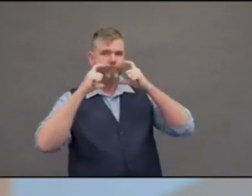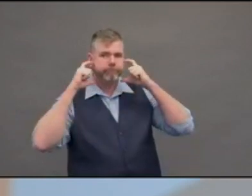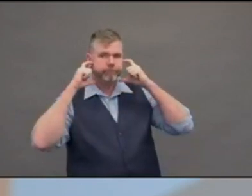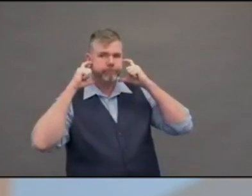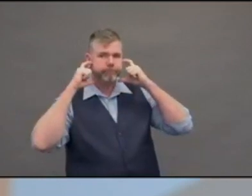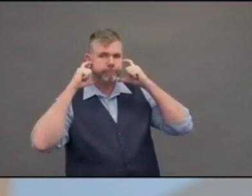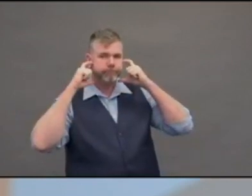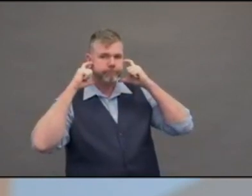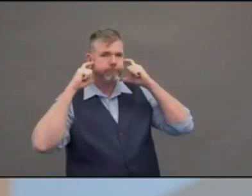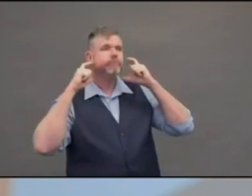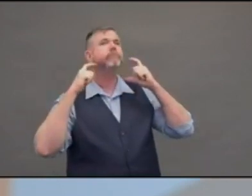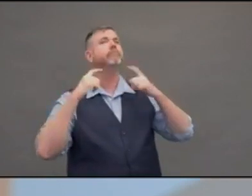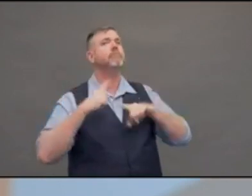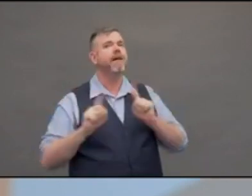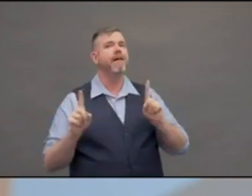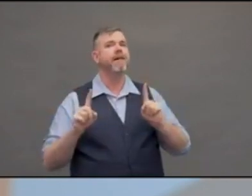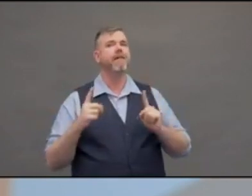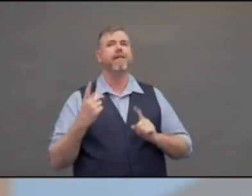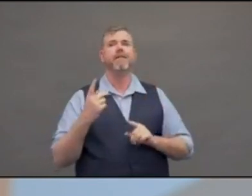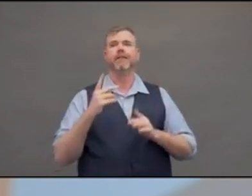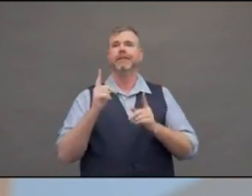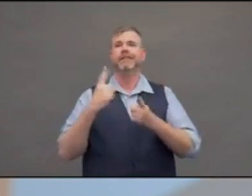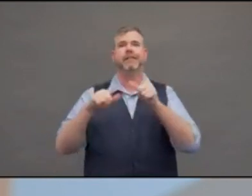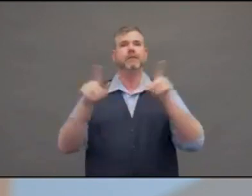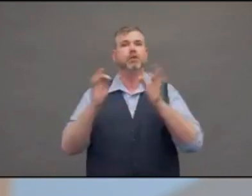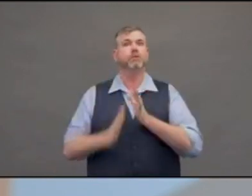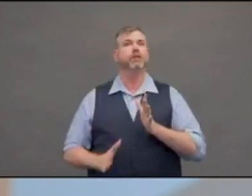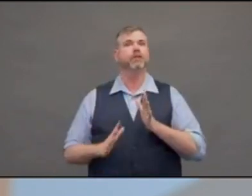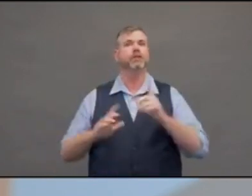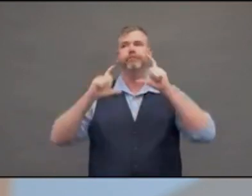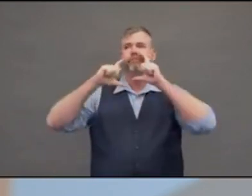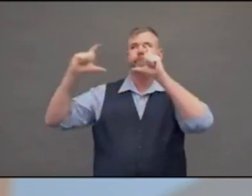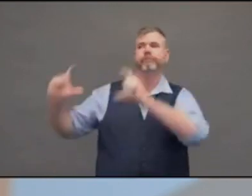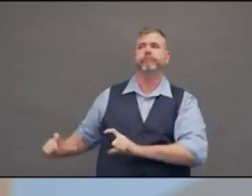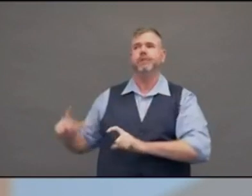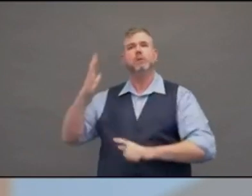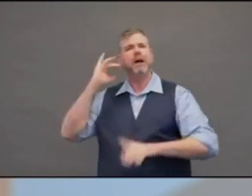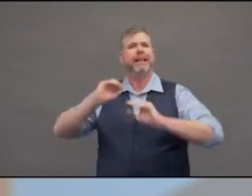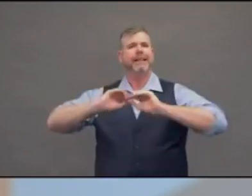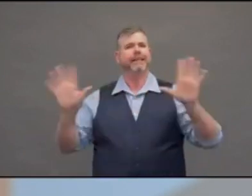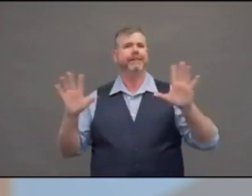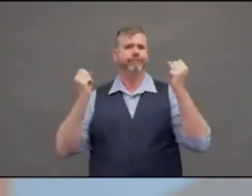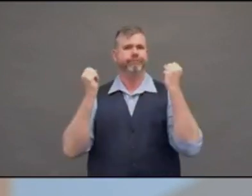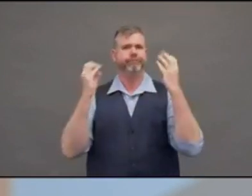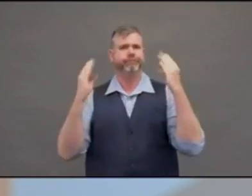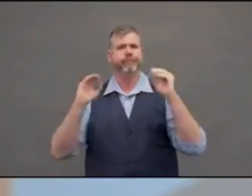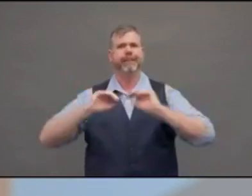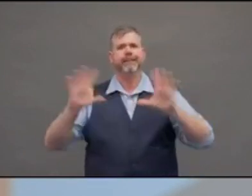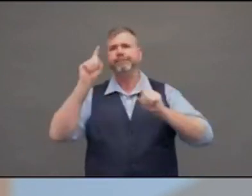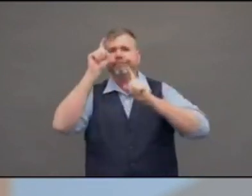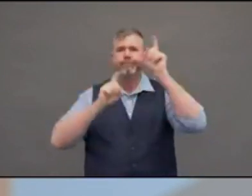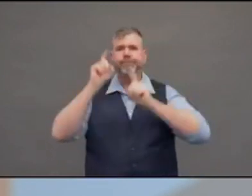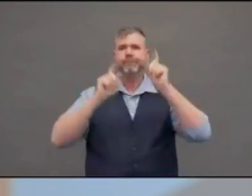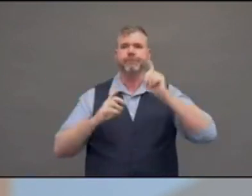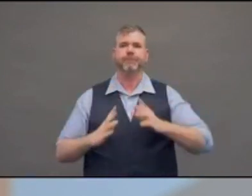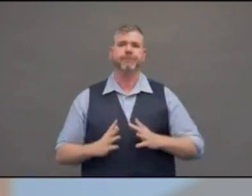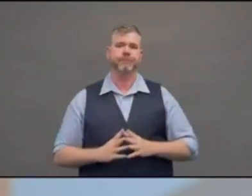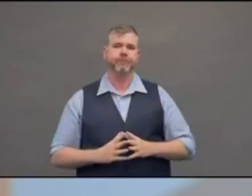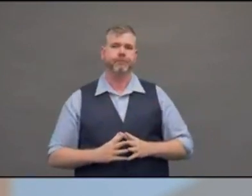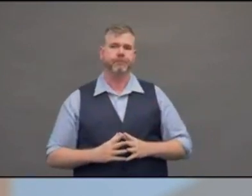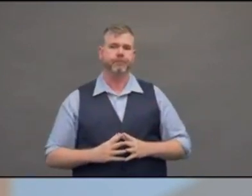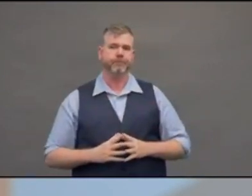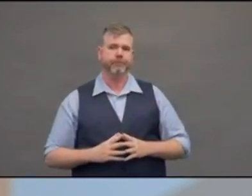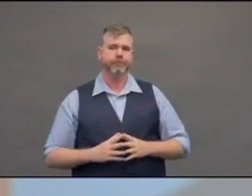interpreter could interpret, we're not wearing them right now. In terms of the big changes in the